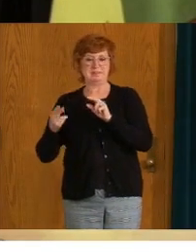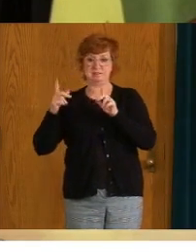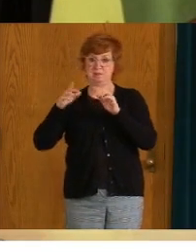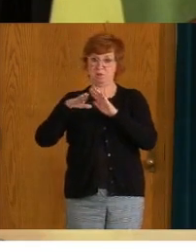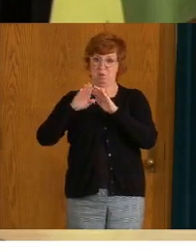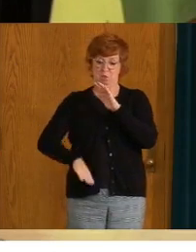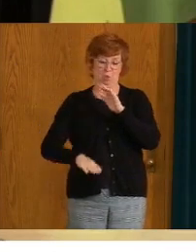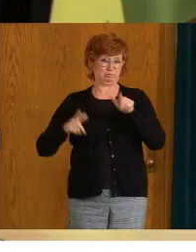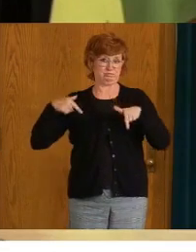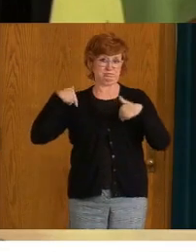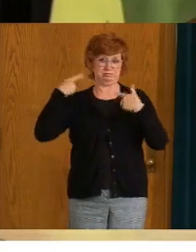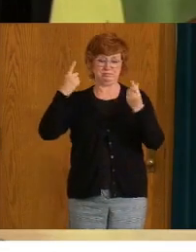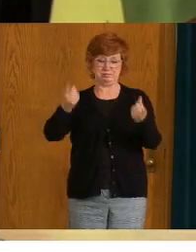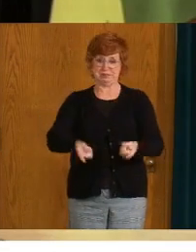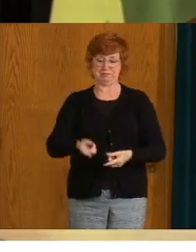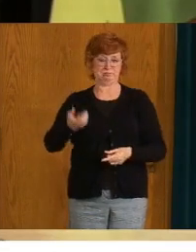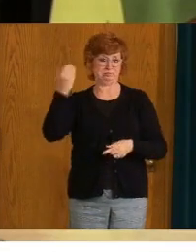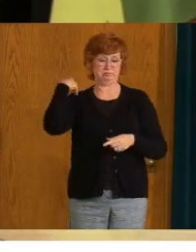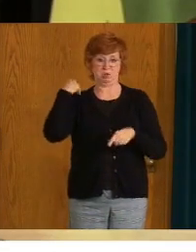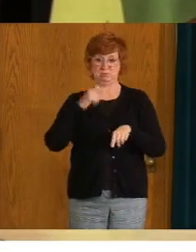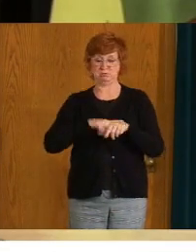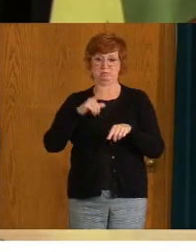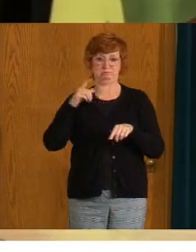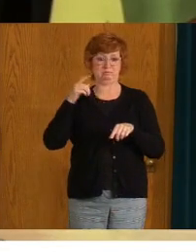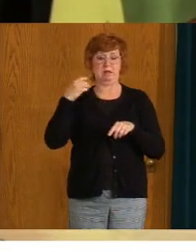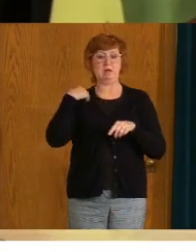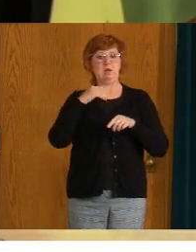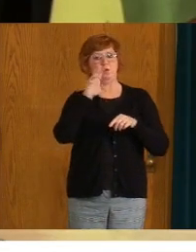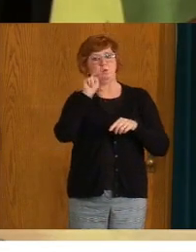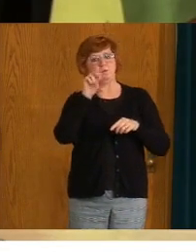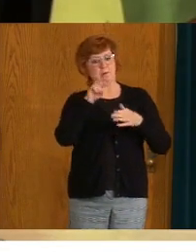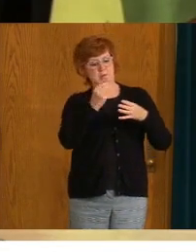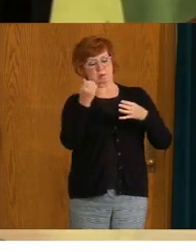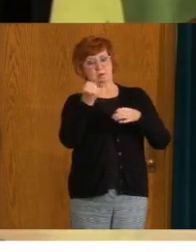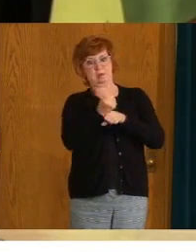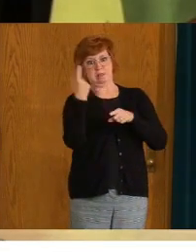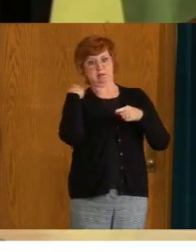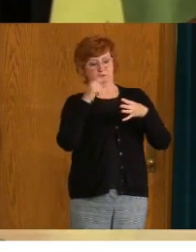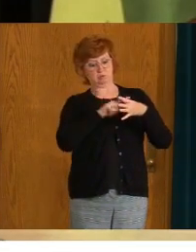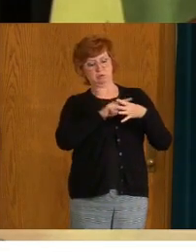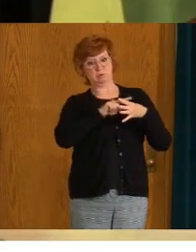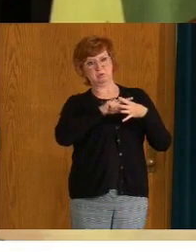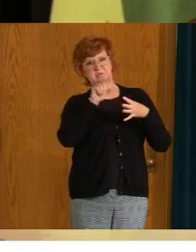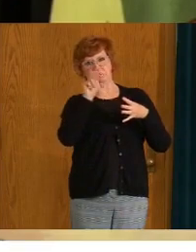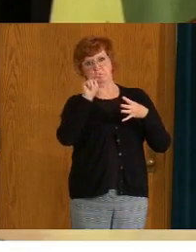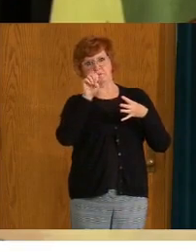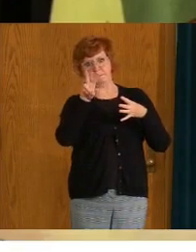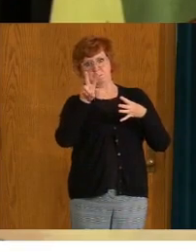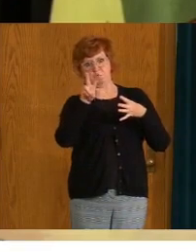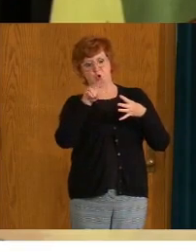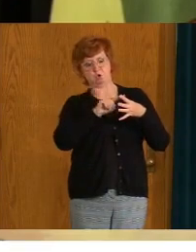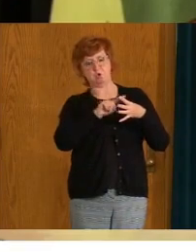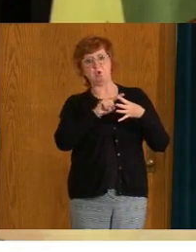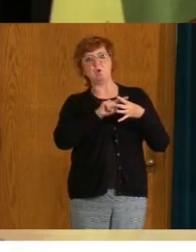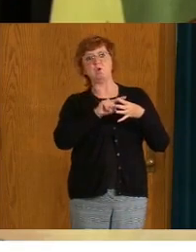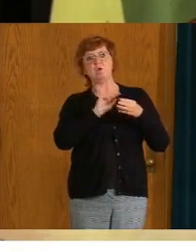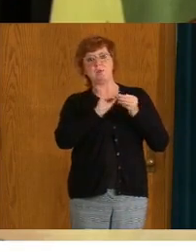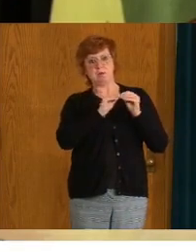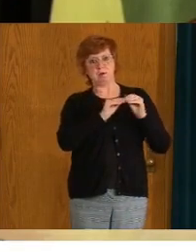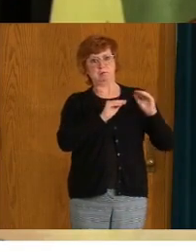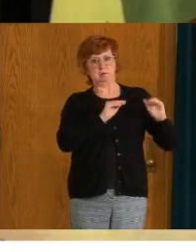average since early November of last year. This is a very strong positive of the direction we're headed. With thousands